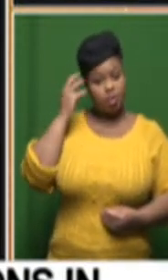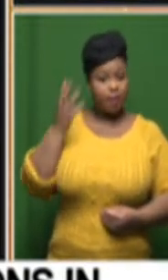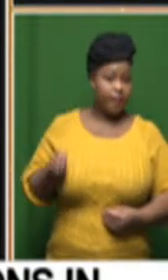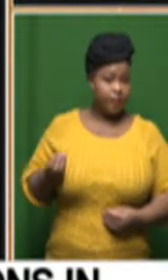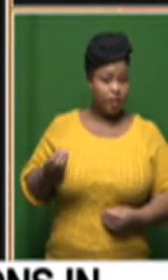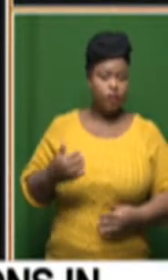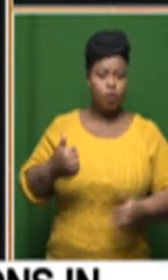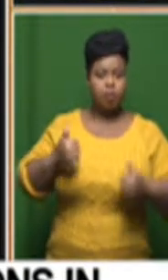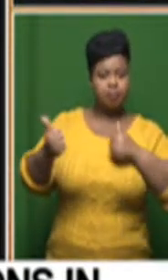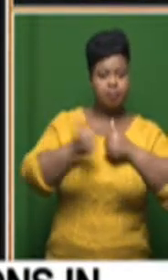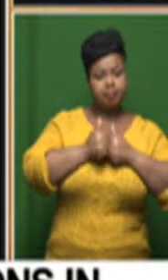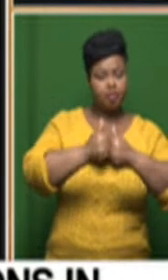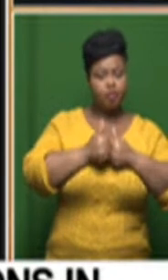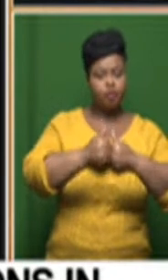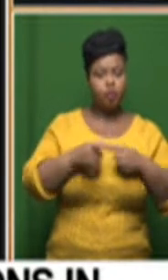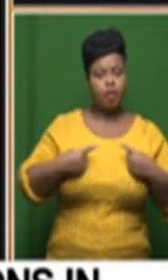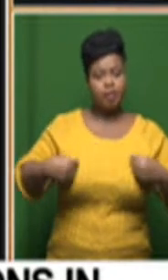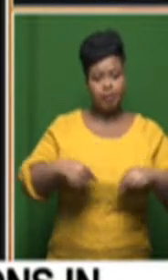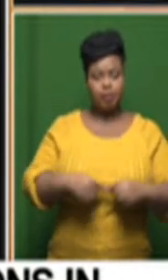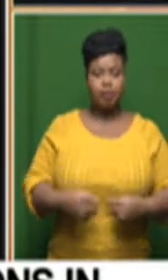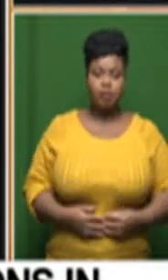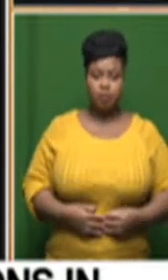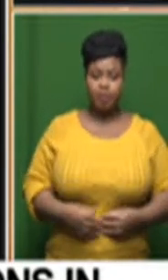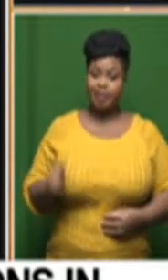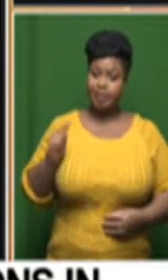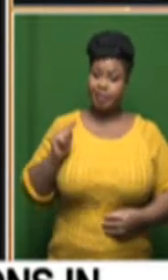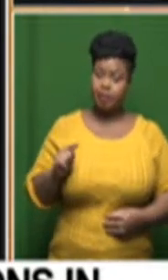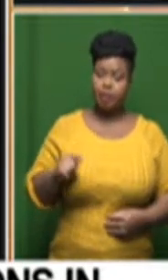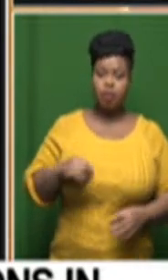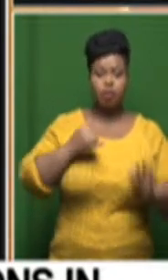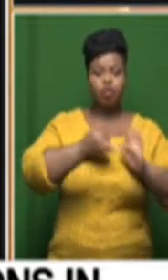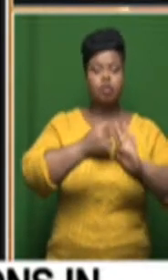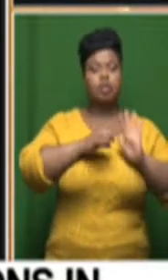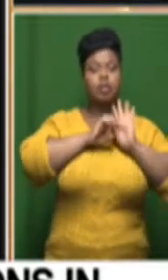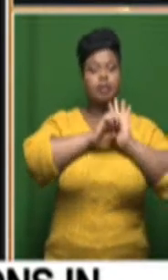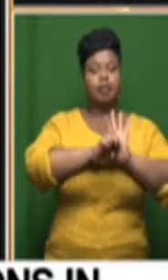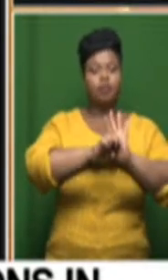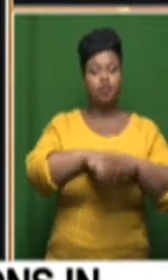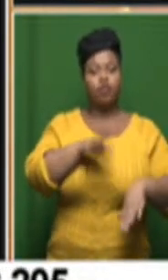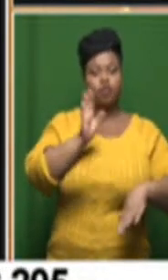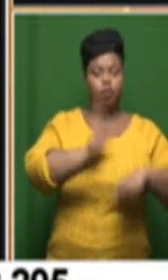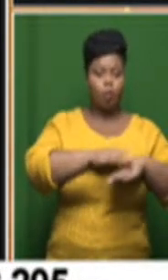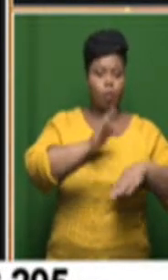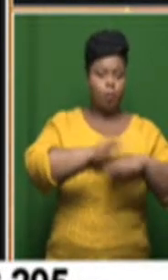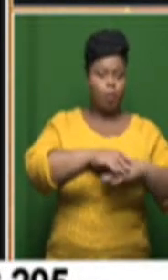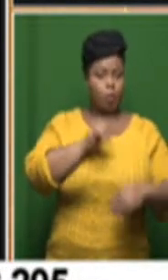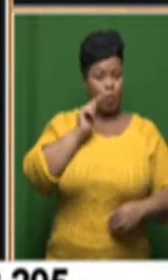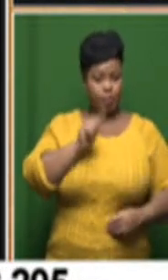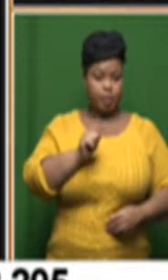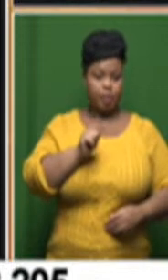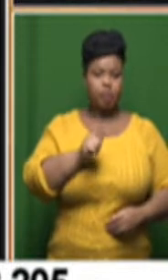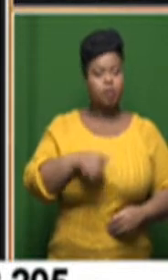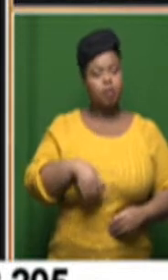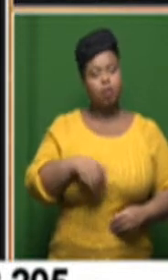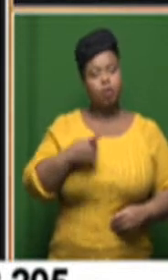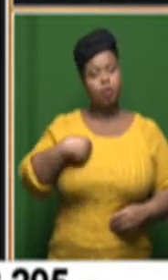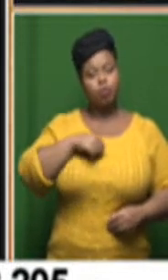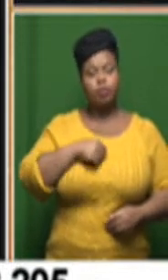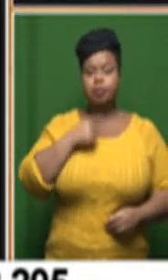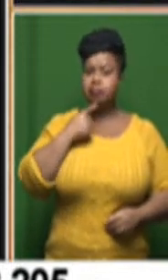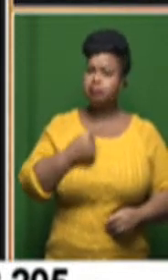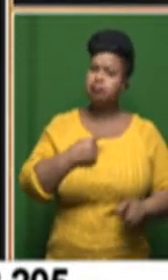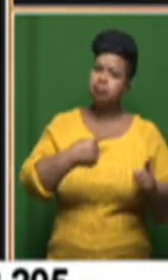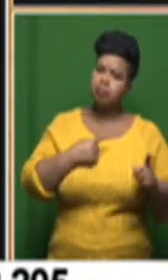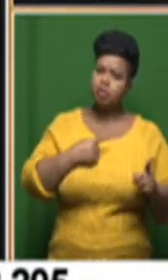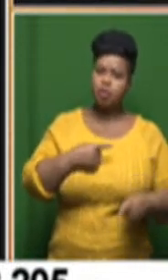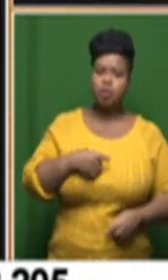a stakeholder of us. This is just an example of the further breakdown where we can see, this was